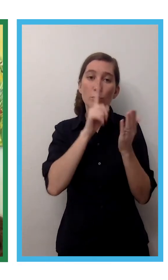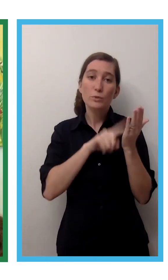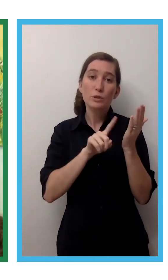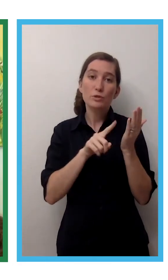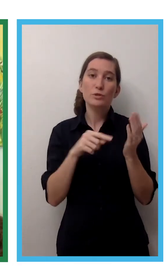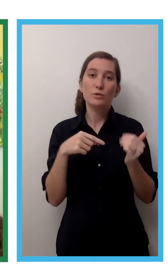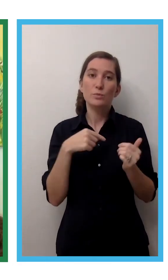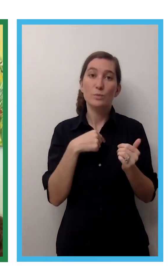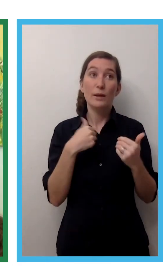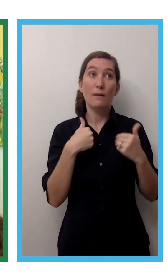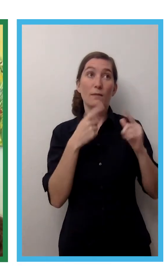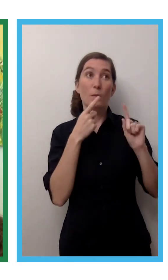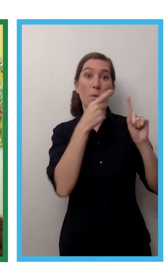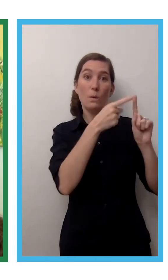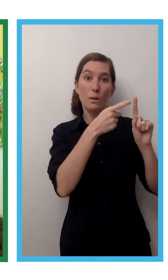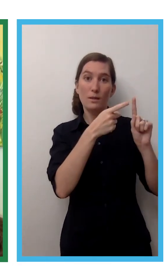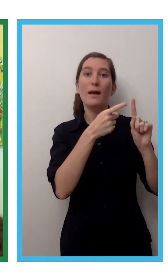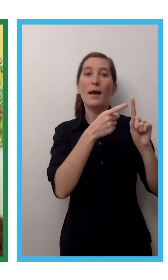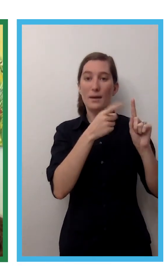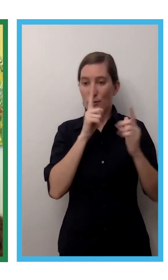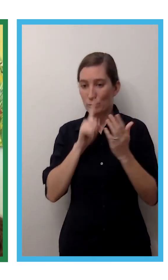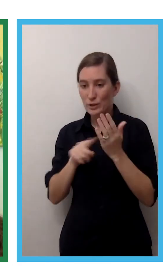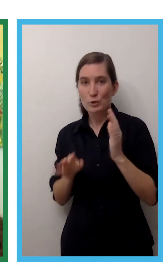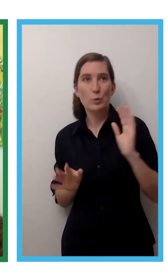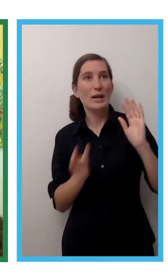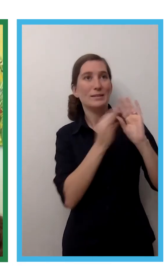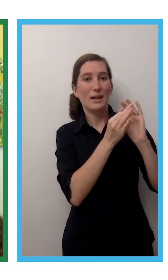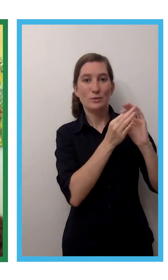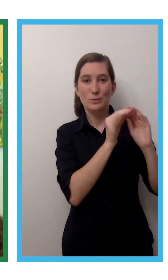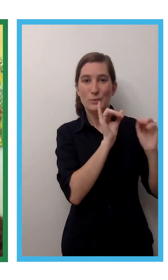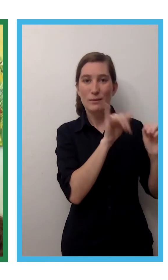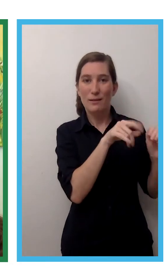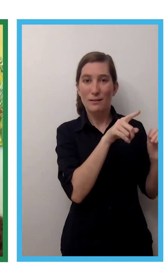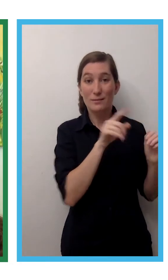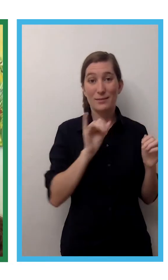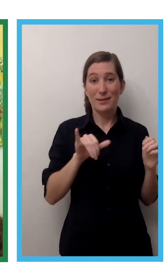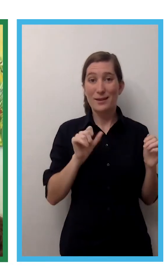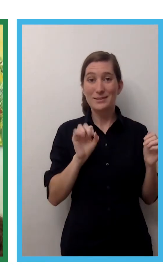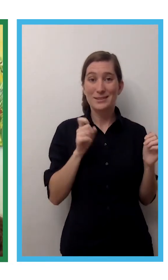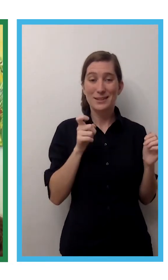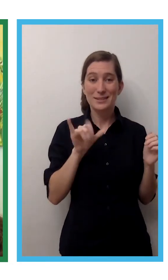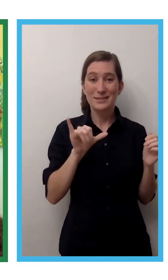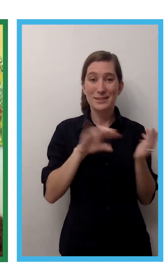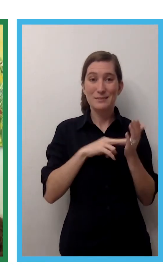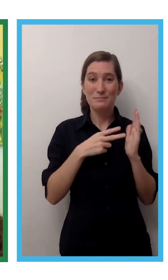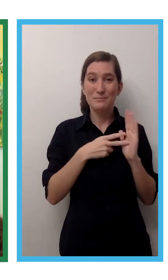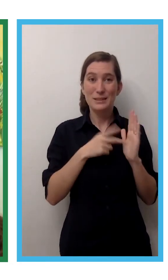goal, accomplishing goals is sexy. And so I think what you're saying just ties in beautifully with that. So thank you for that.